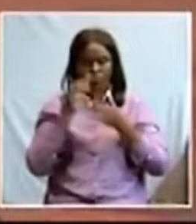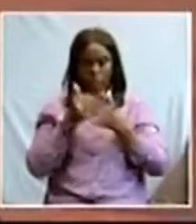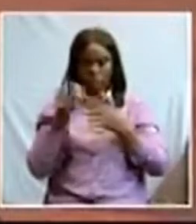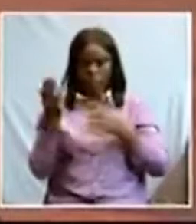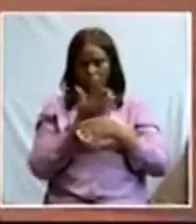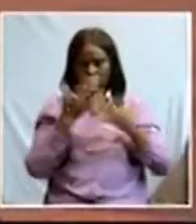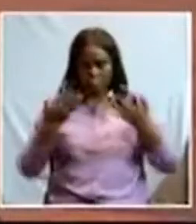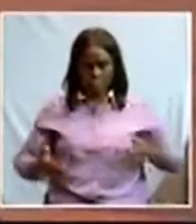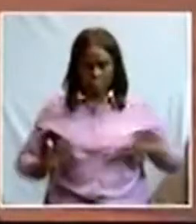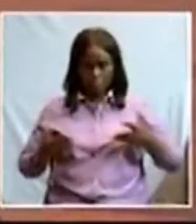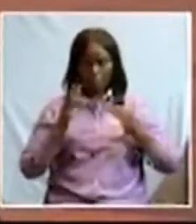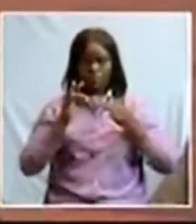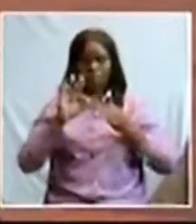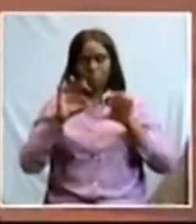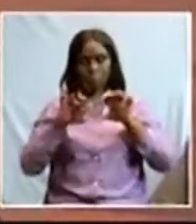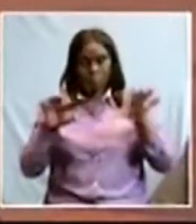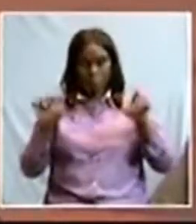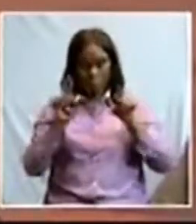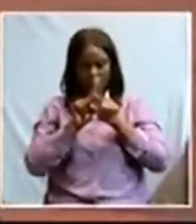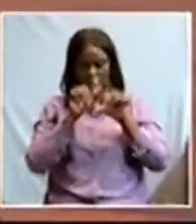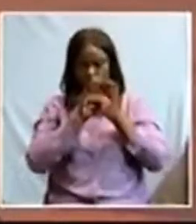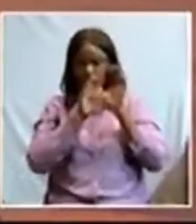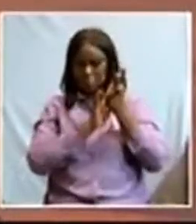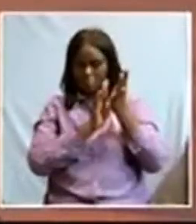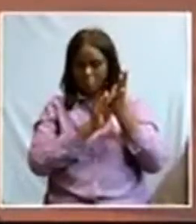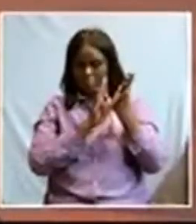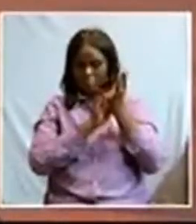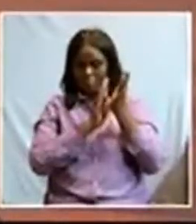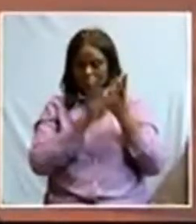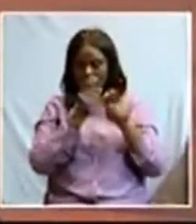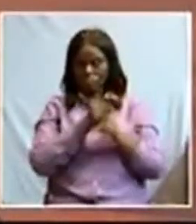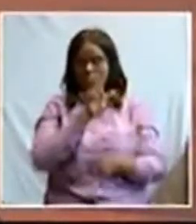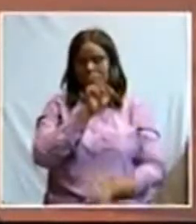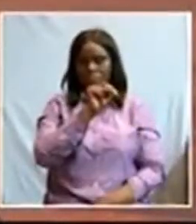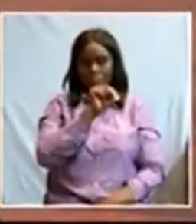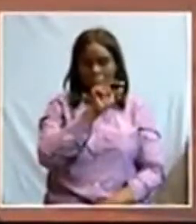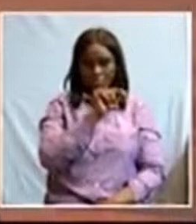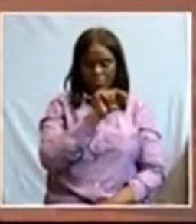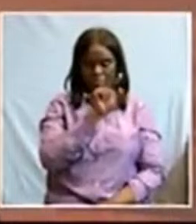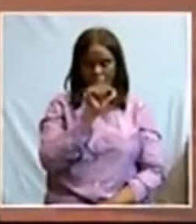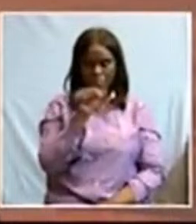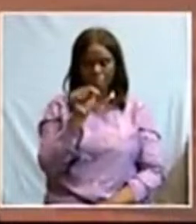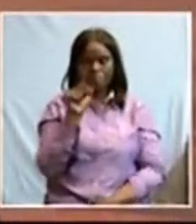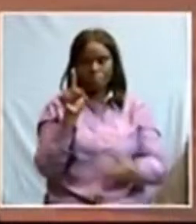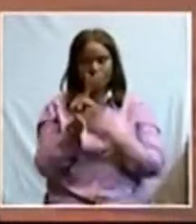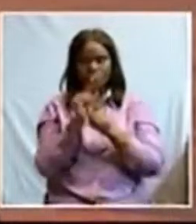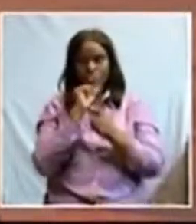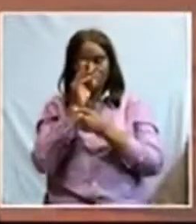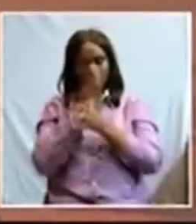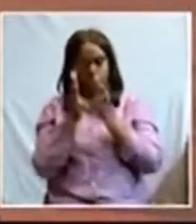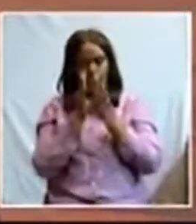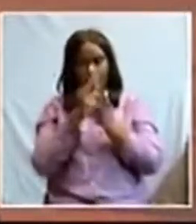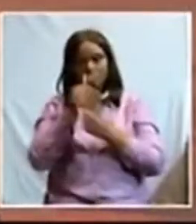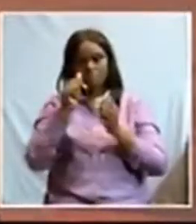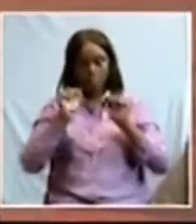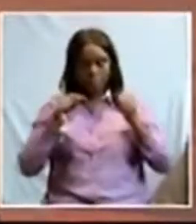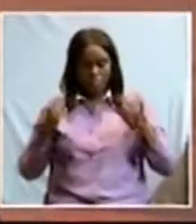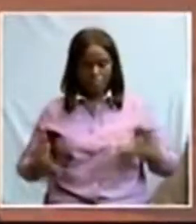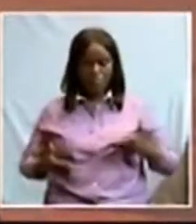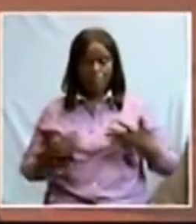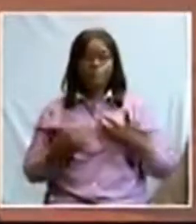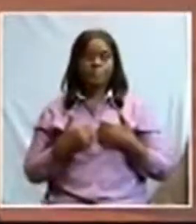be happy if your children were at that school and that school from 2022 is not constructed? Would you be happy?